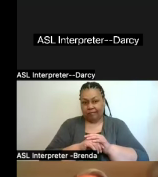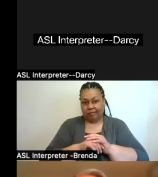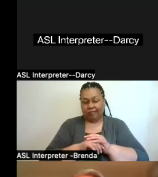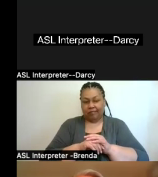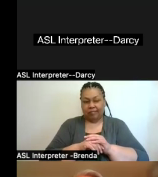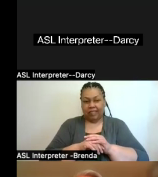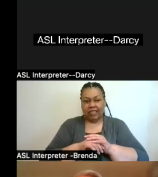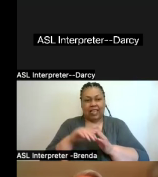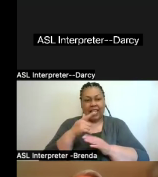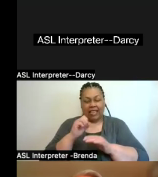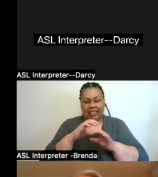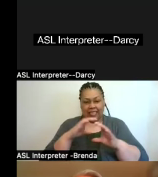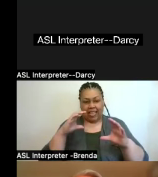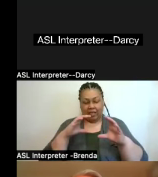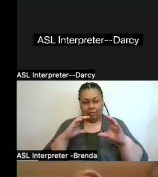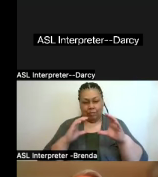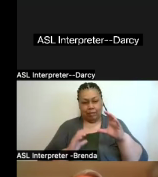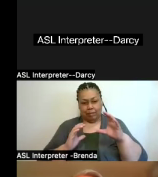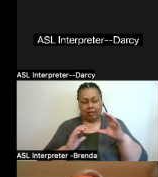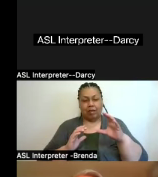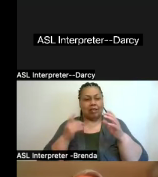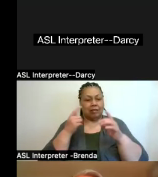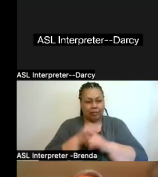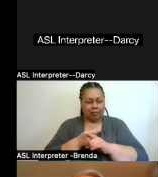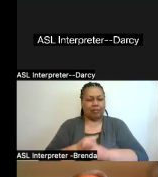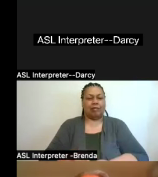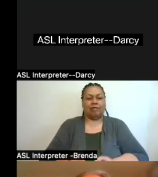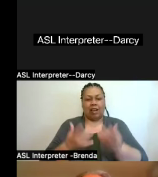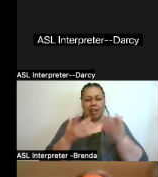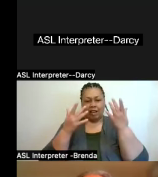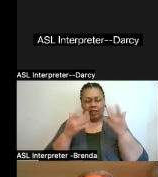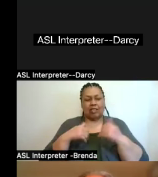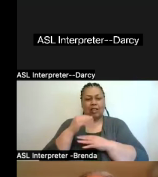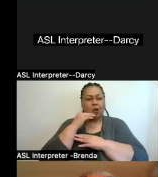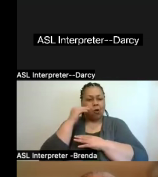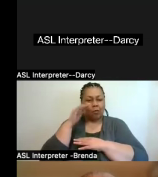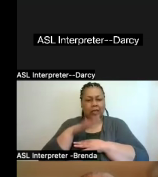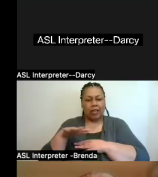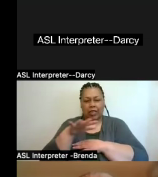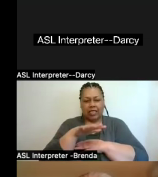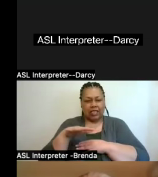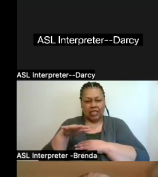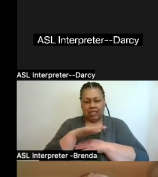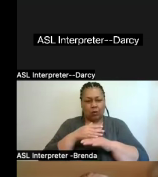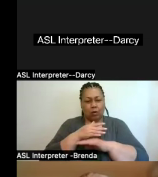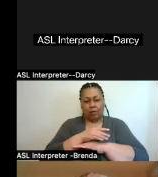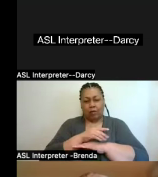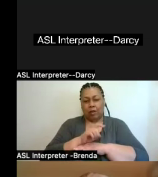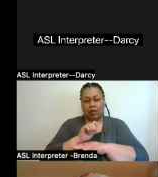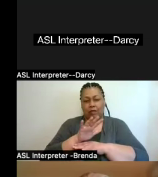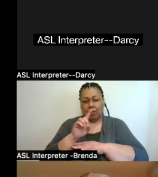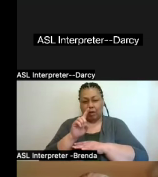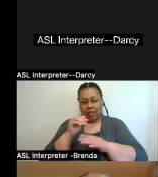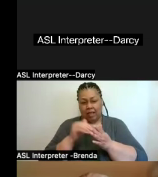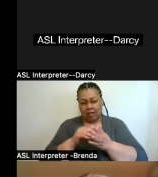broke and caused fires in some residential areas. So over 151,000 customers